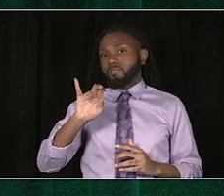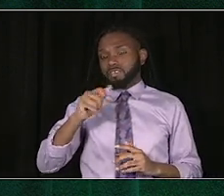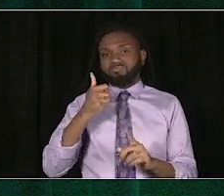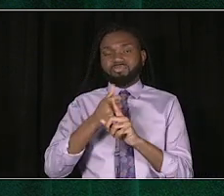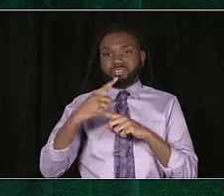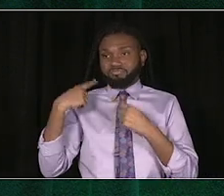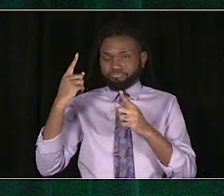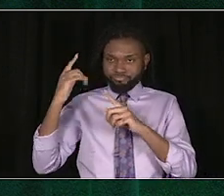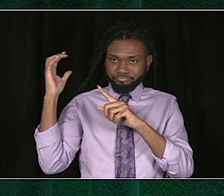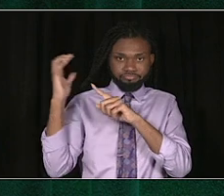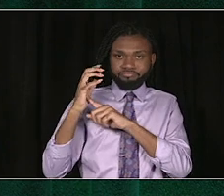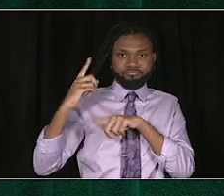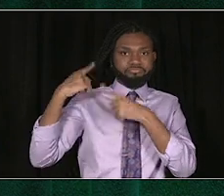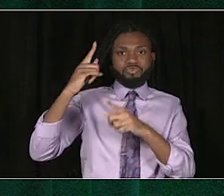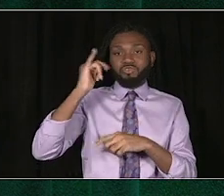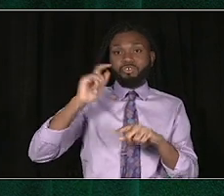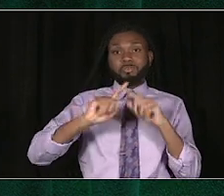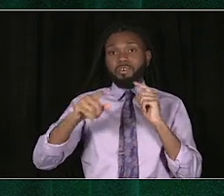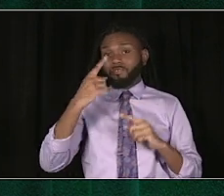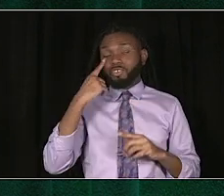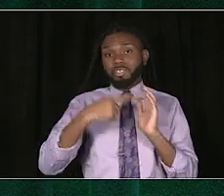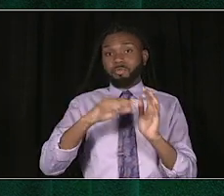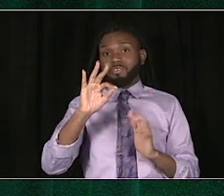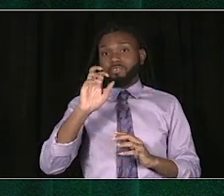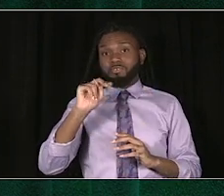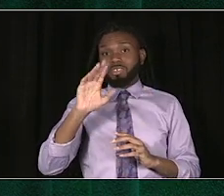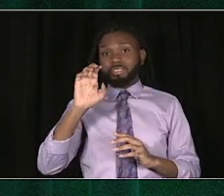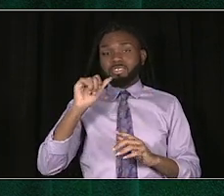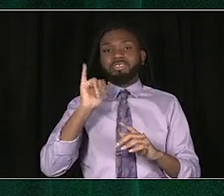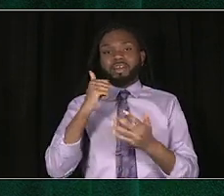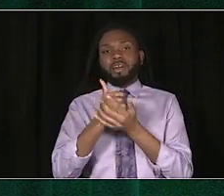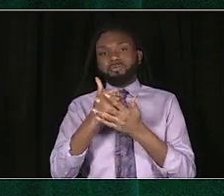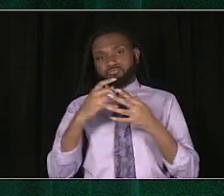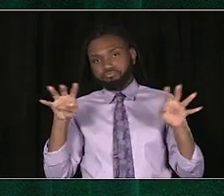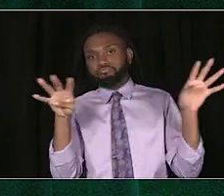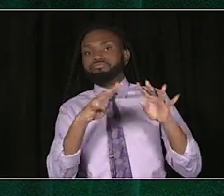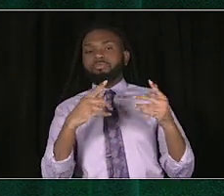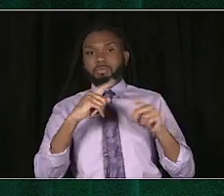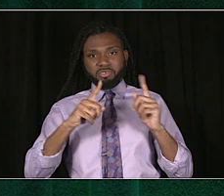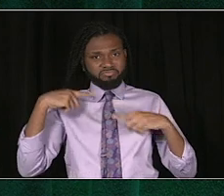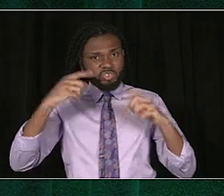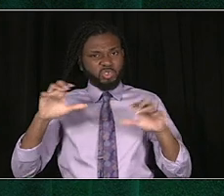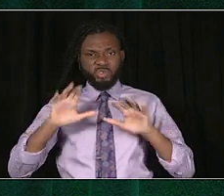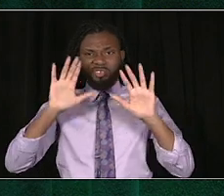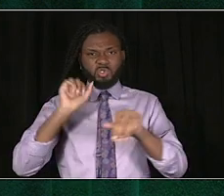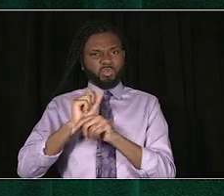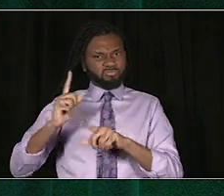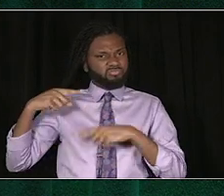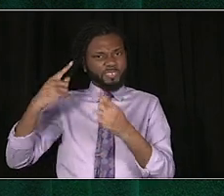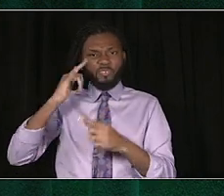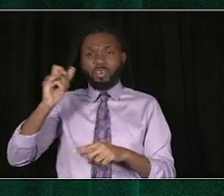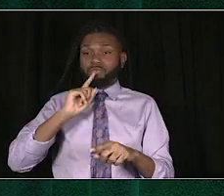for the longest time, but Fences, you know, that put her on the map in that way, but she's been doing fantastic work for forever. There are a lot